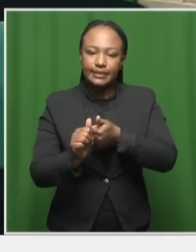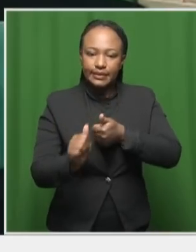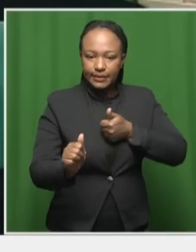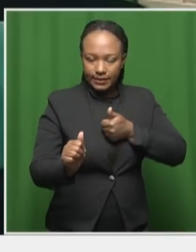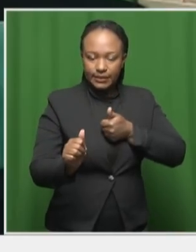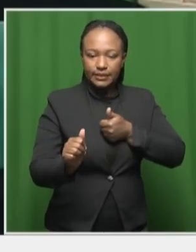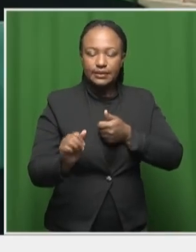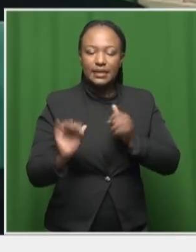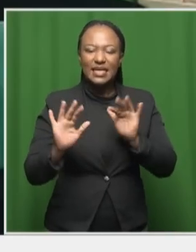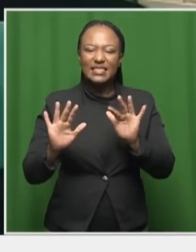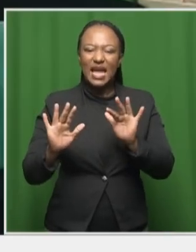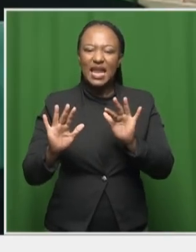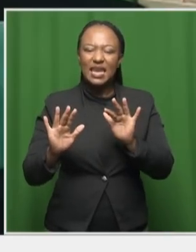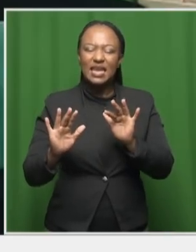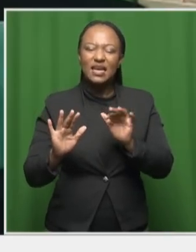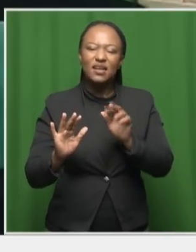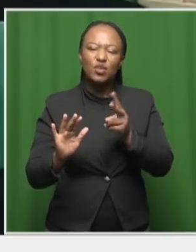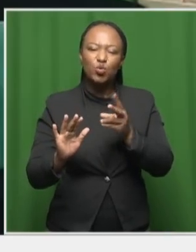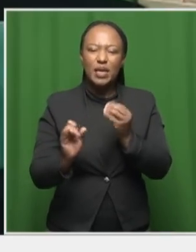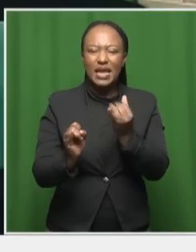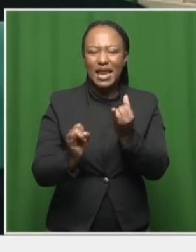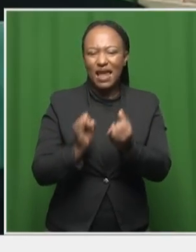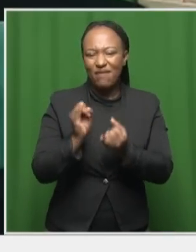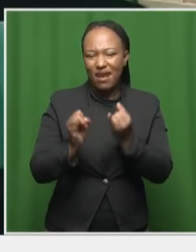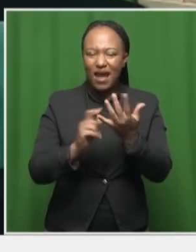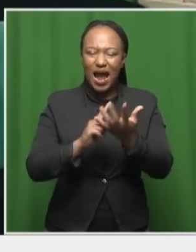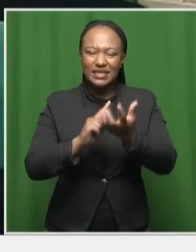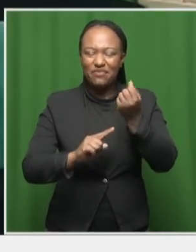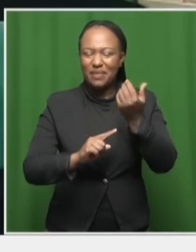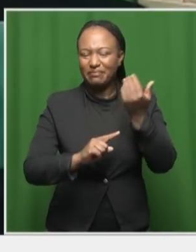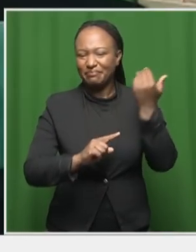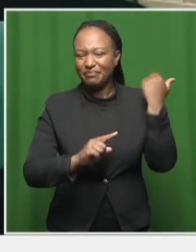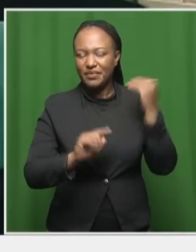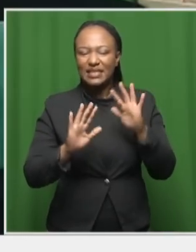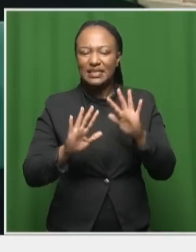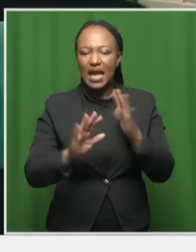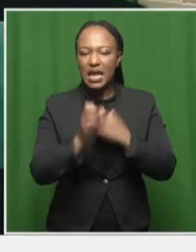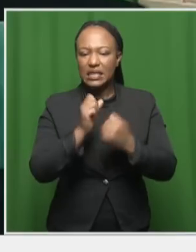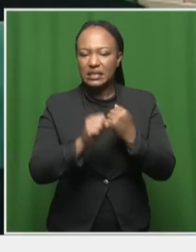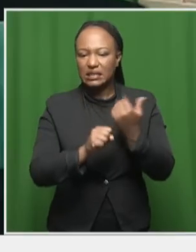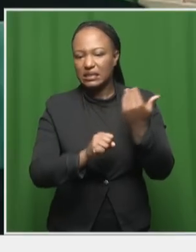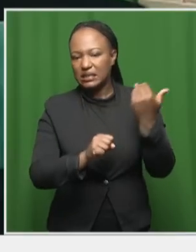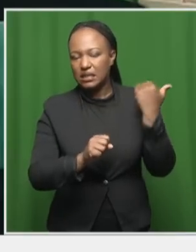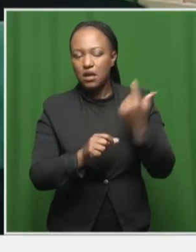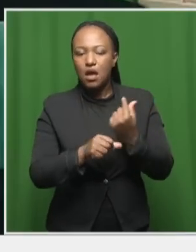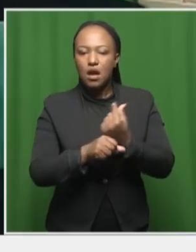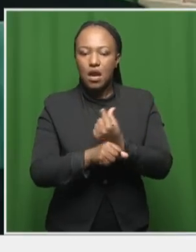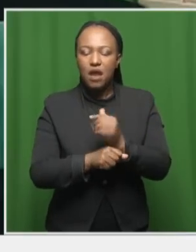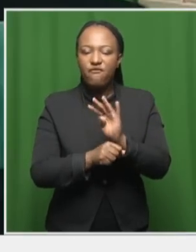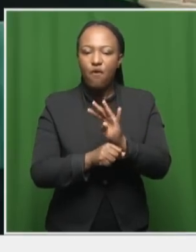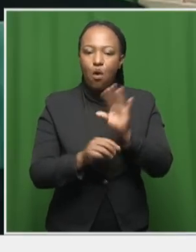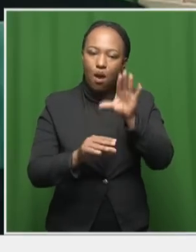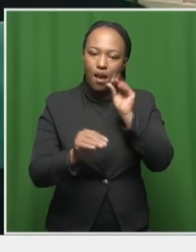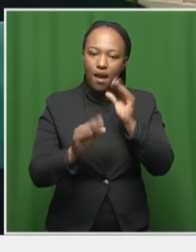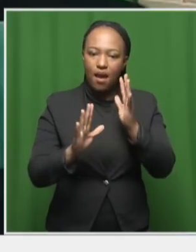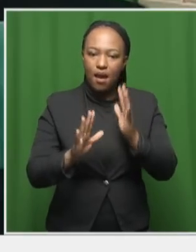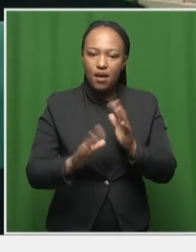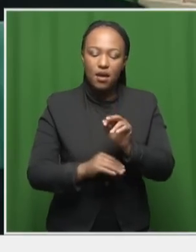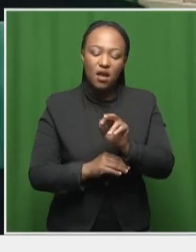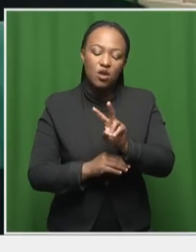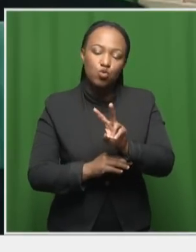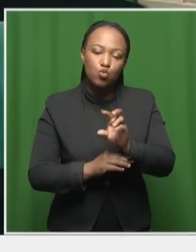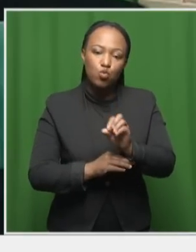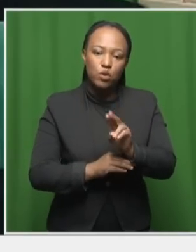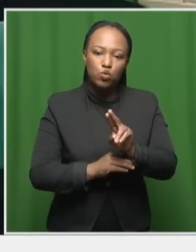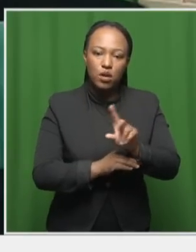It's taken us back to 2011 levels of achievement, and that the average grade 4 child in